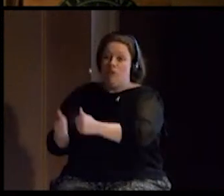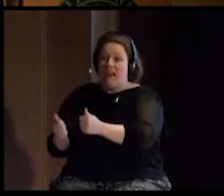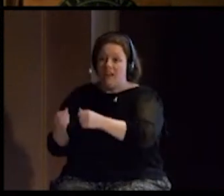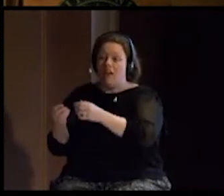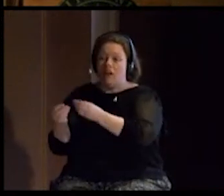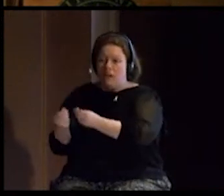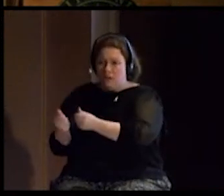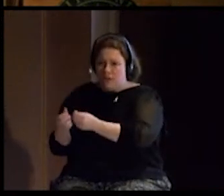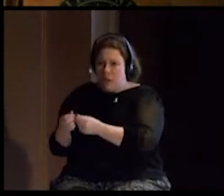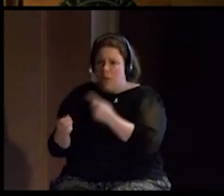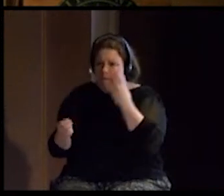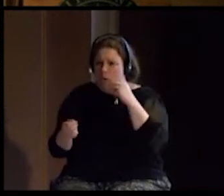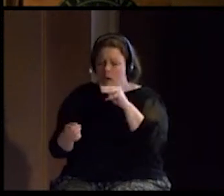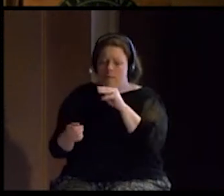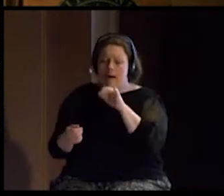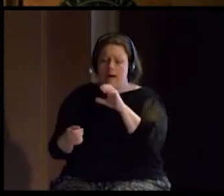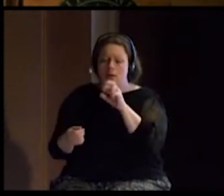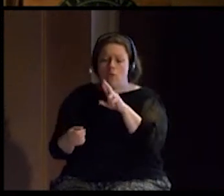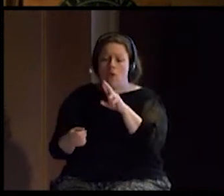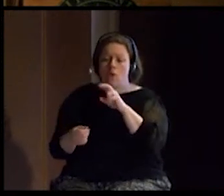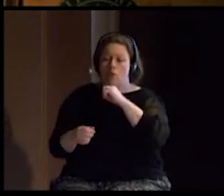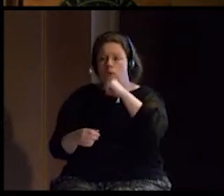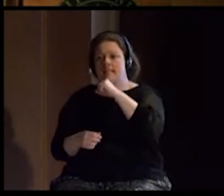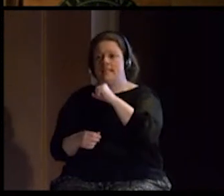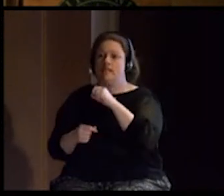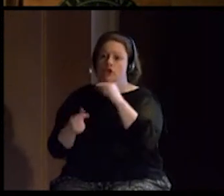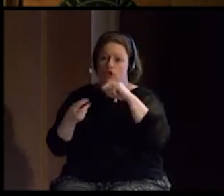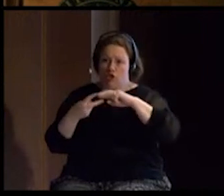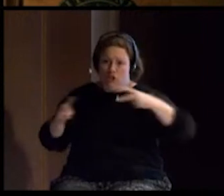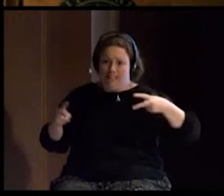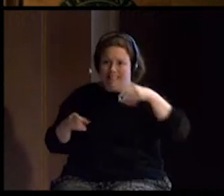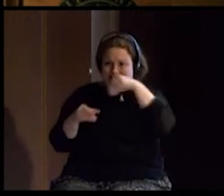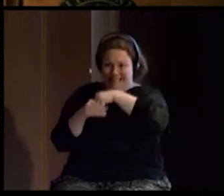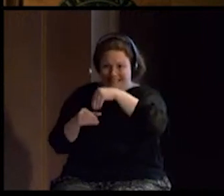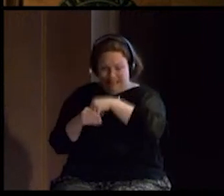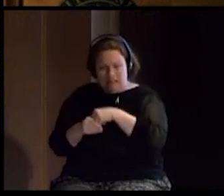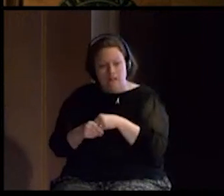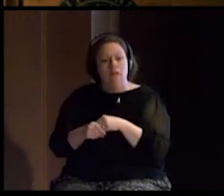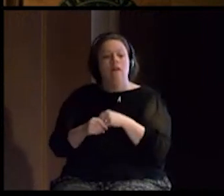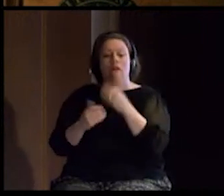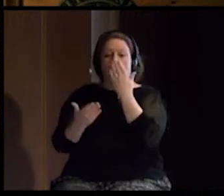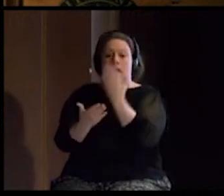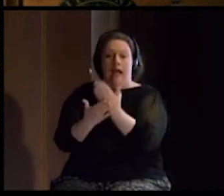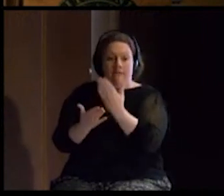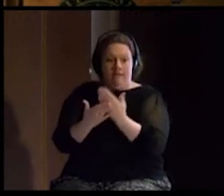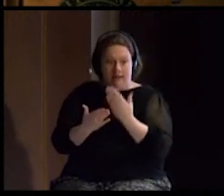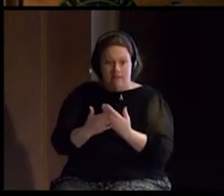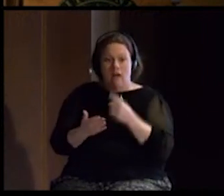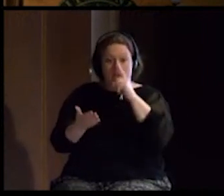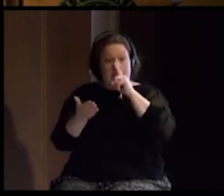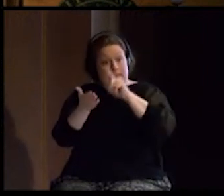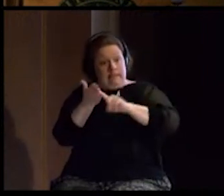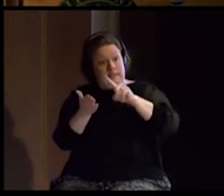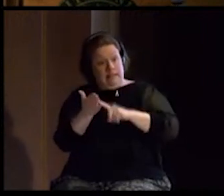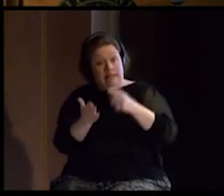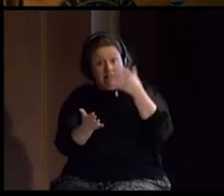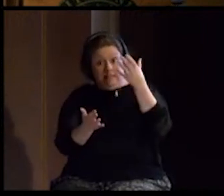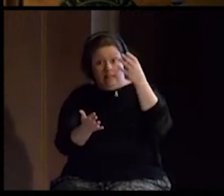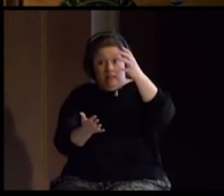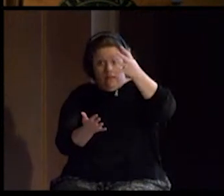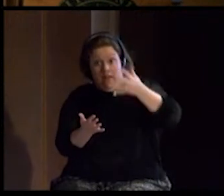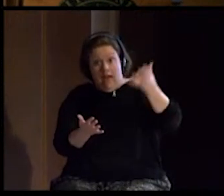antimicrobial resistance genes. So there's this idea out there, or evidence out there, other studies out there that have shown